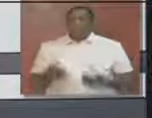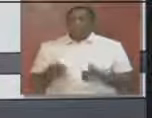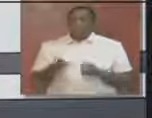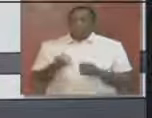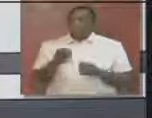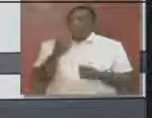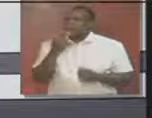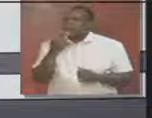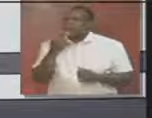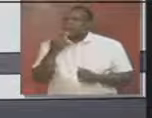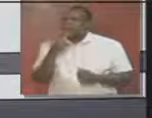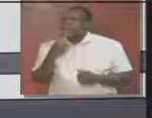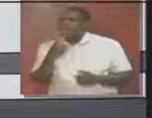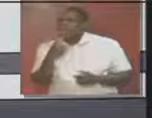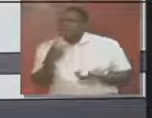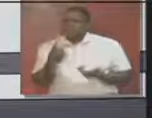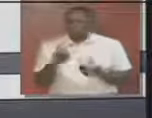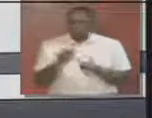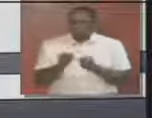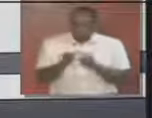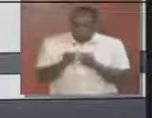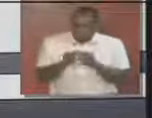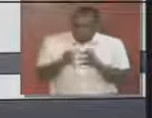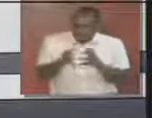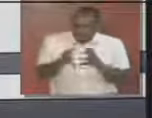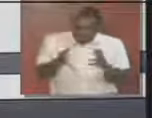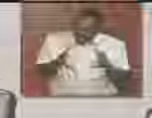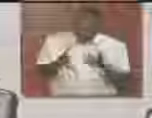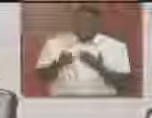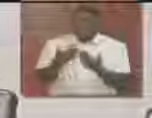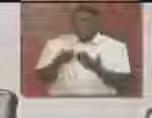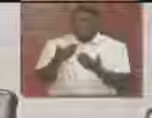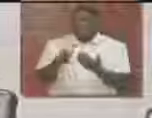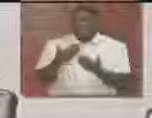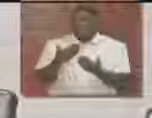such as viruses and bacteria and so on. Thank you.